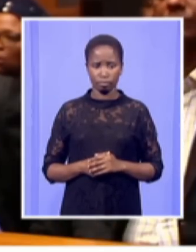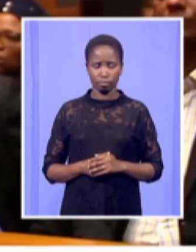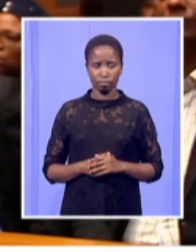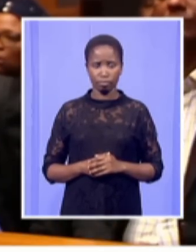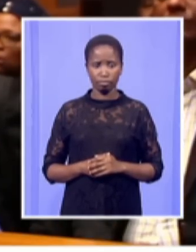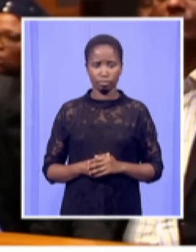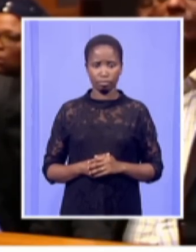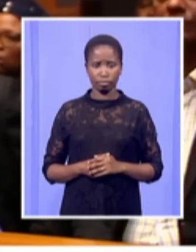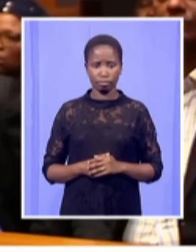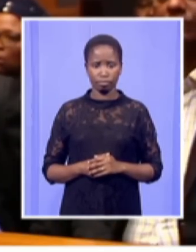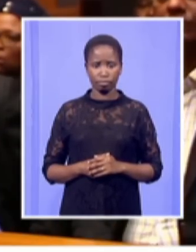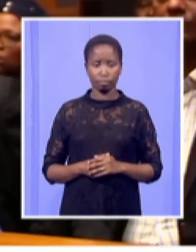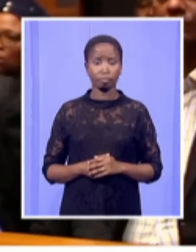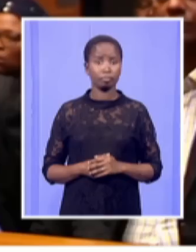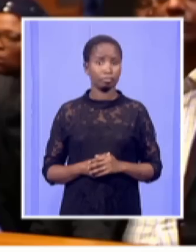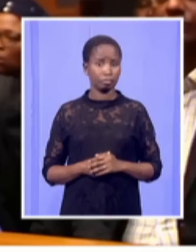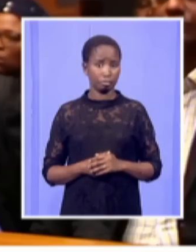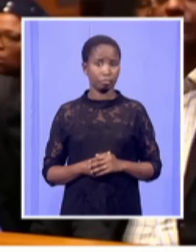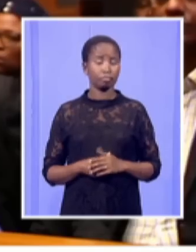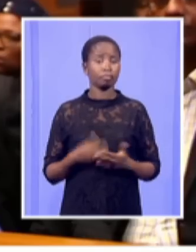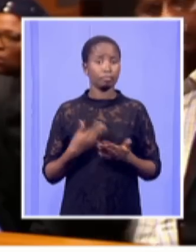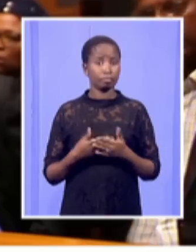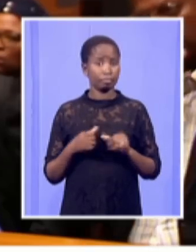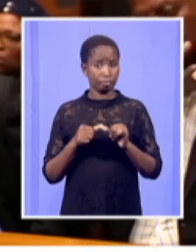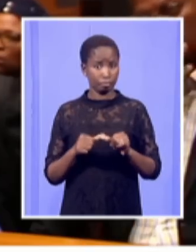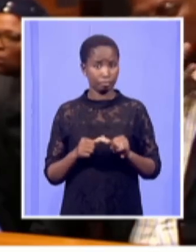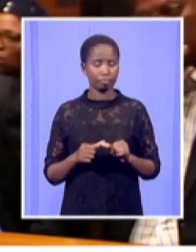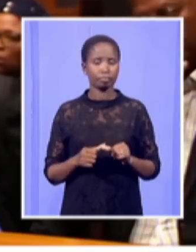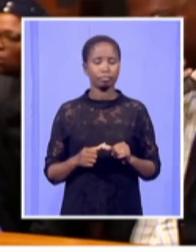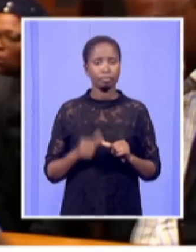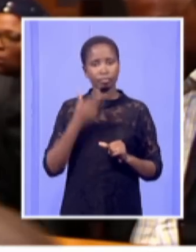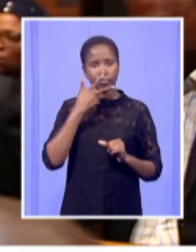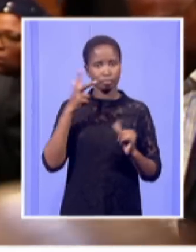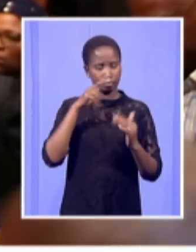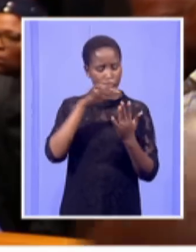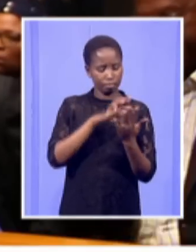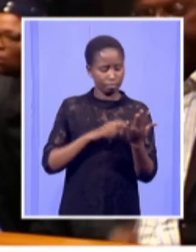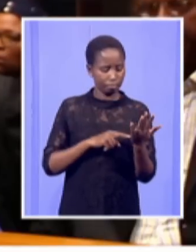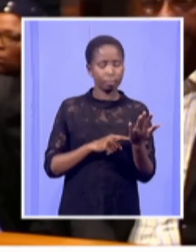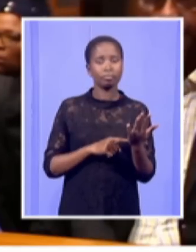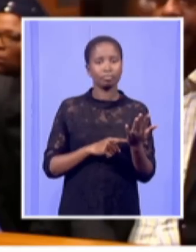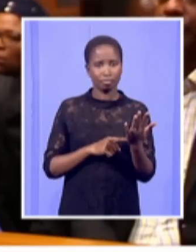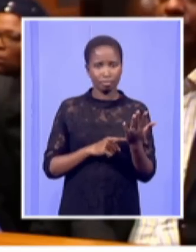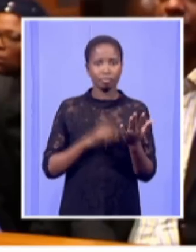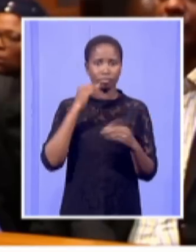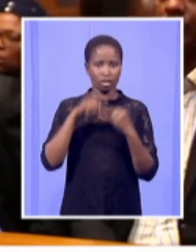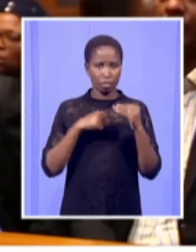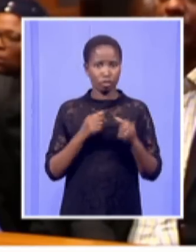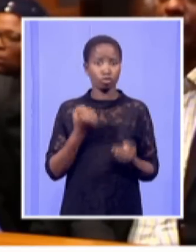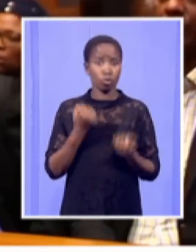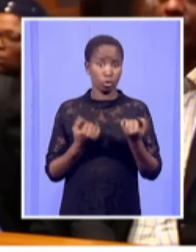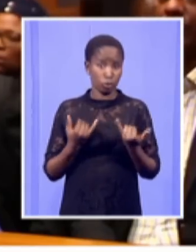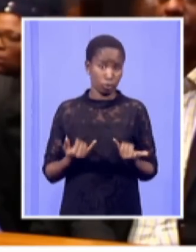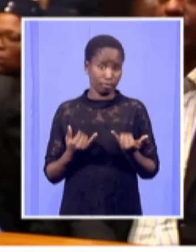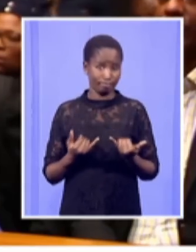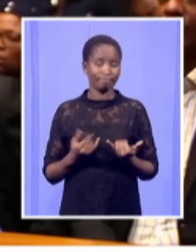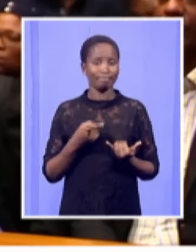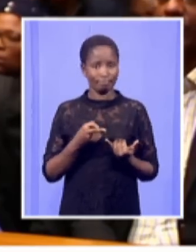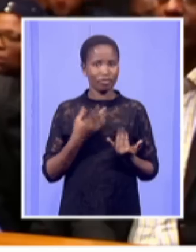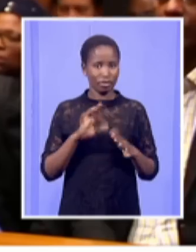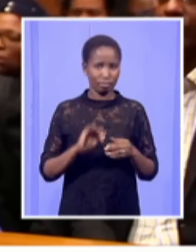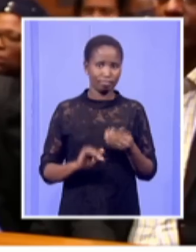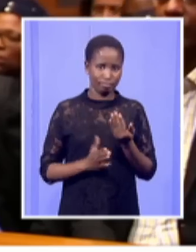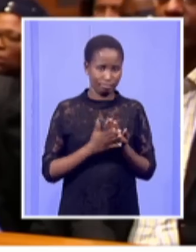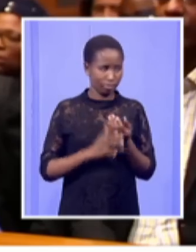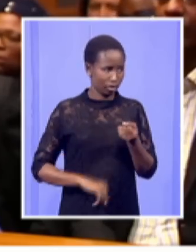Your Worship, if I may, the affidavit records the proceedings of today and it is done in support of this